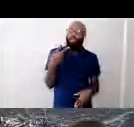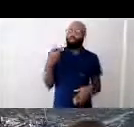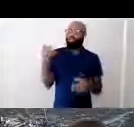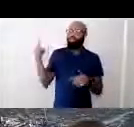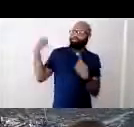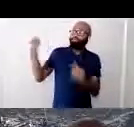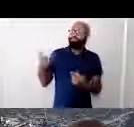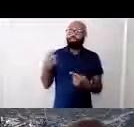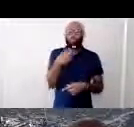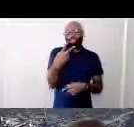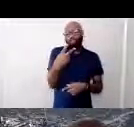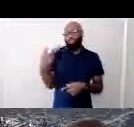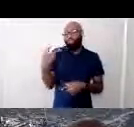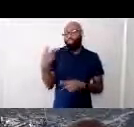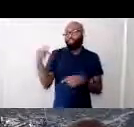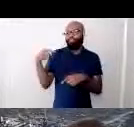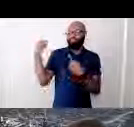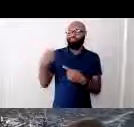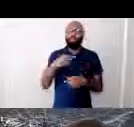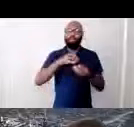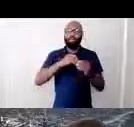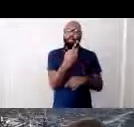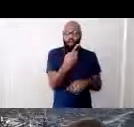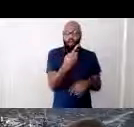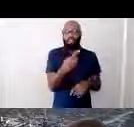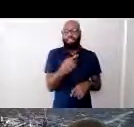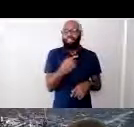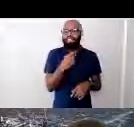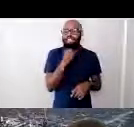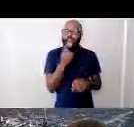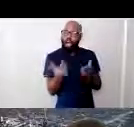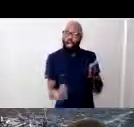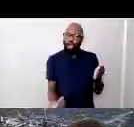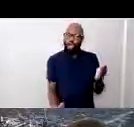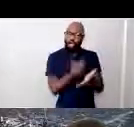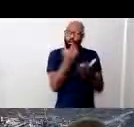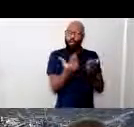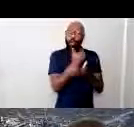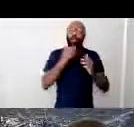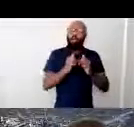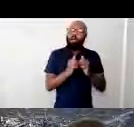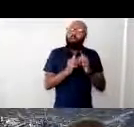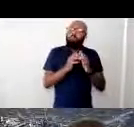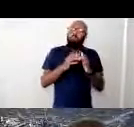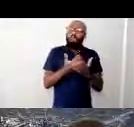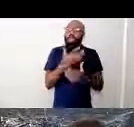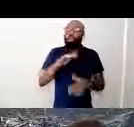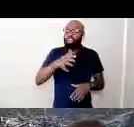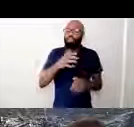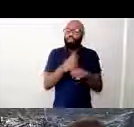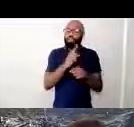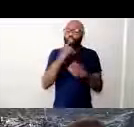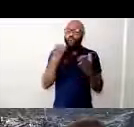and 3 are kind of pre-existing, and 1 kind of not being entirely brand new, but a new commitment to actually, you know, make sure that the Arts Equity Fund gets